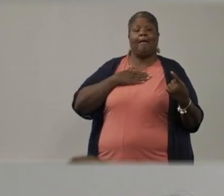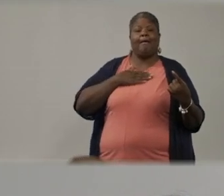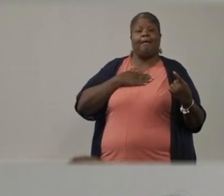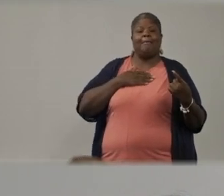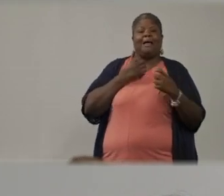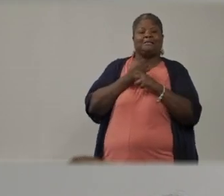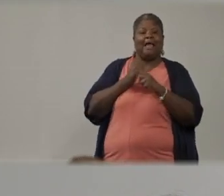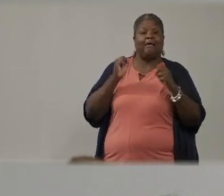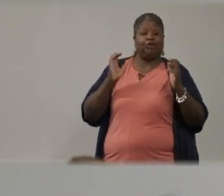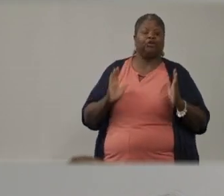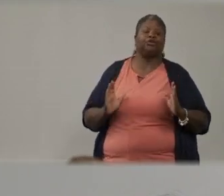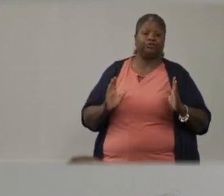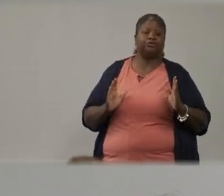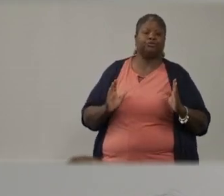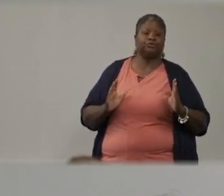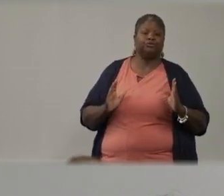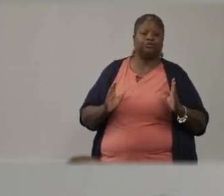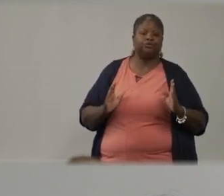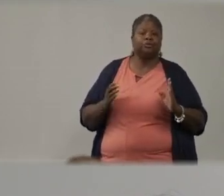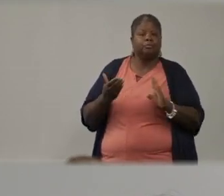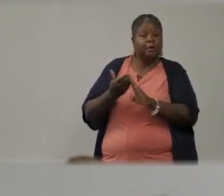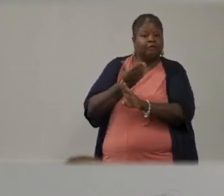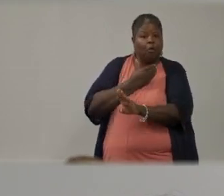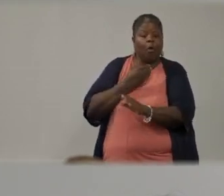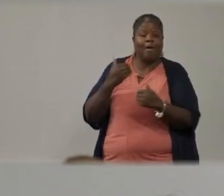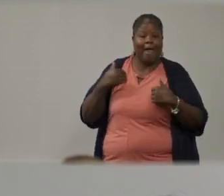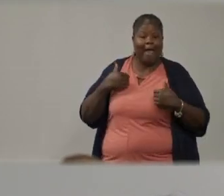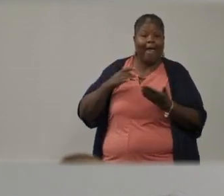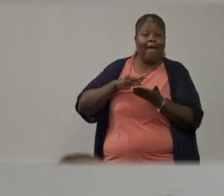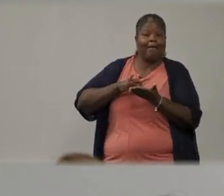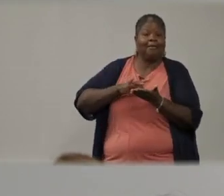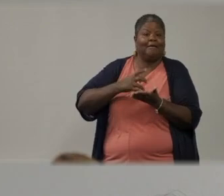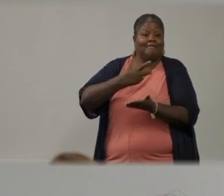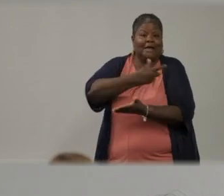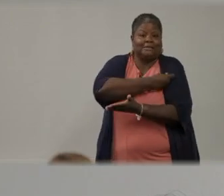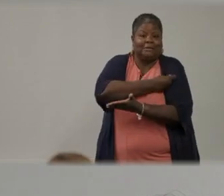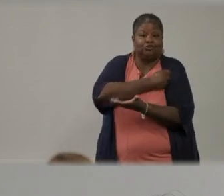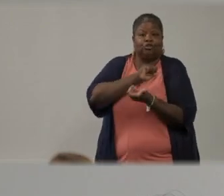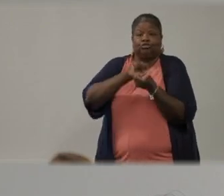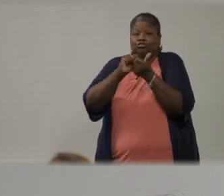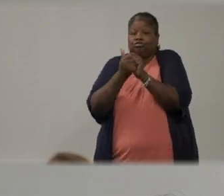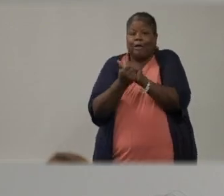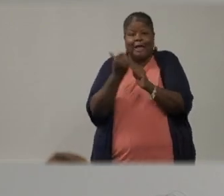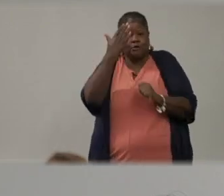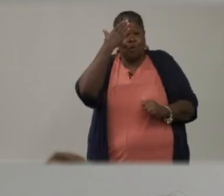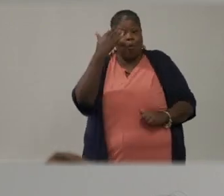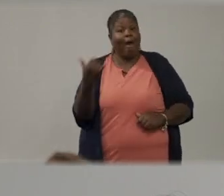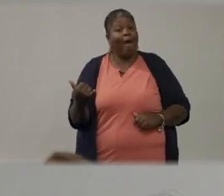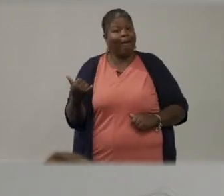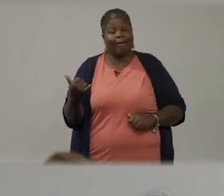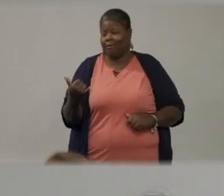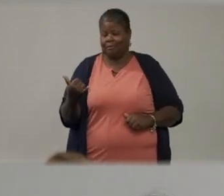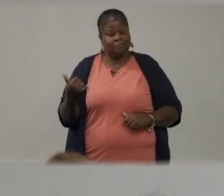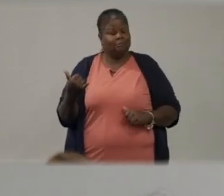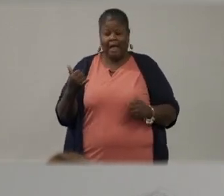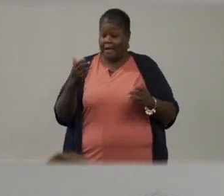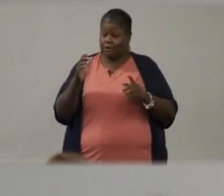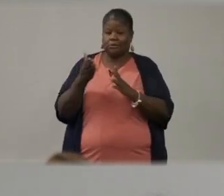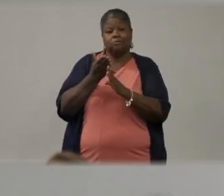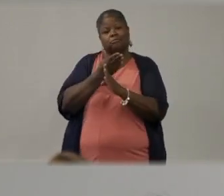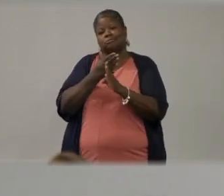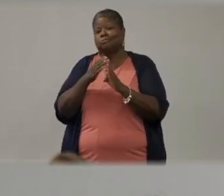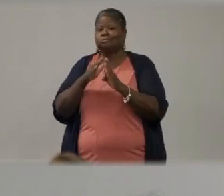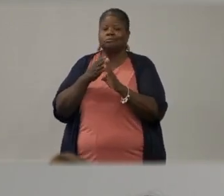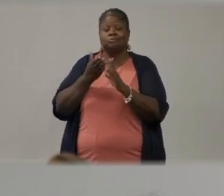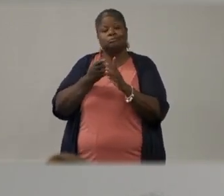my saviors before we had a vaccination. So why should they have to change? So I found ways that I could work